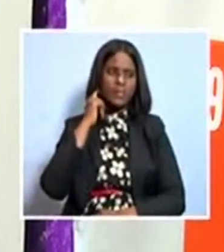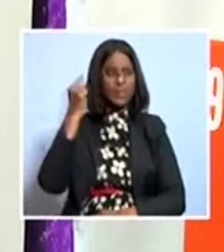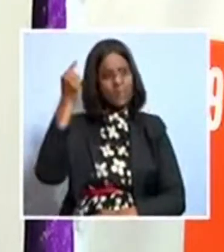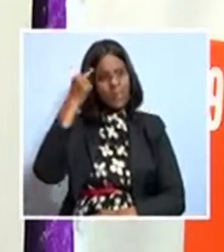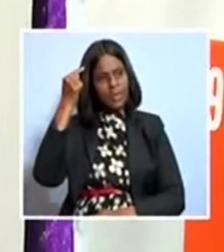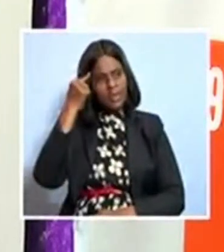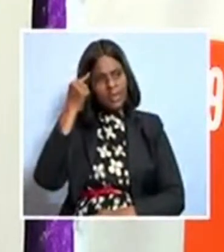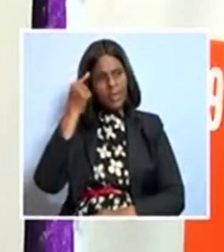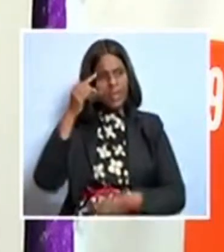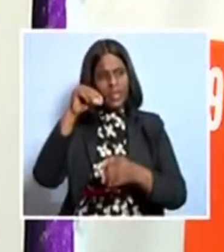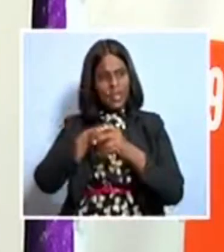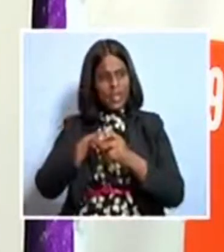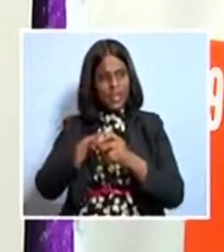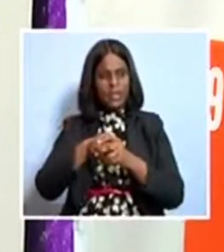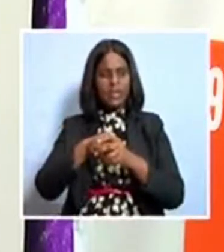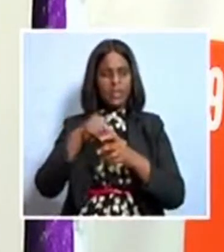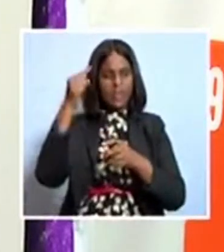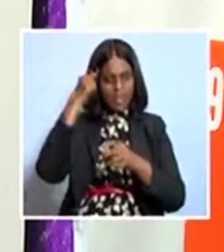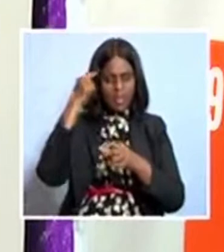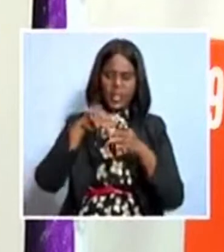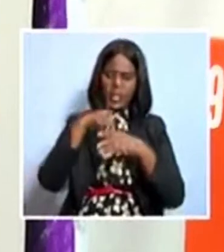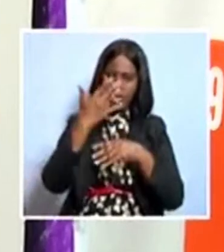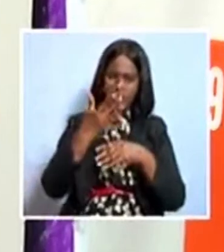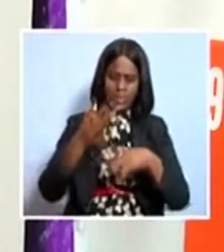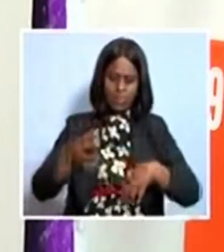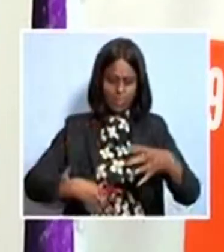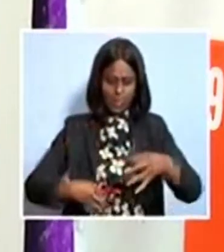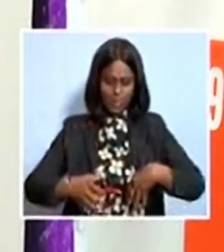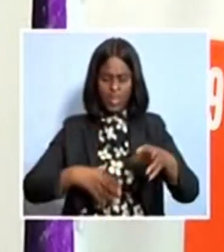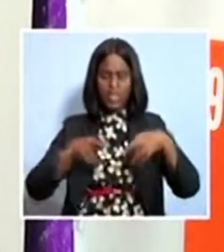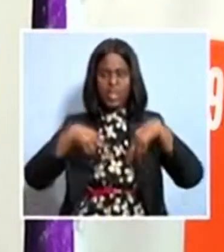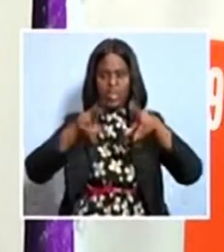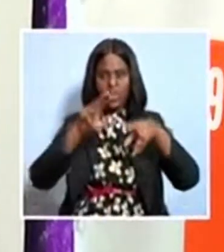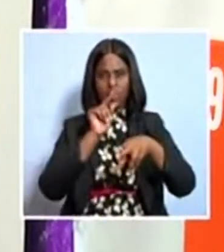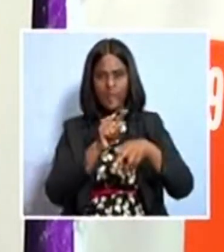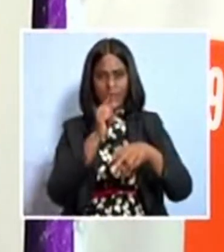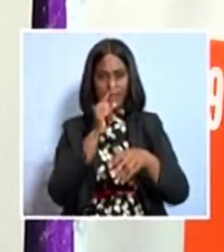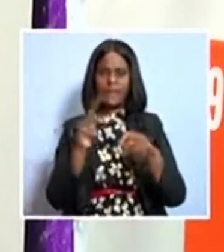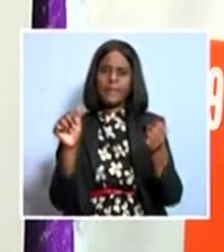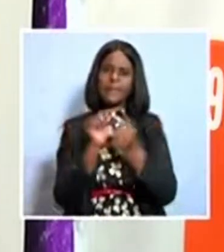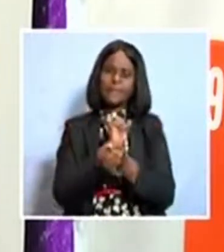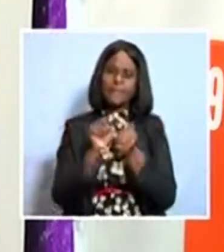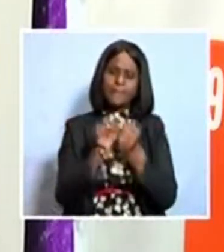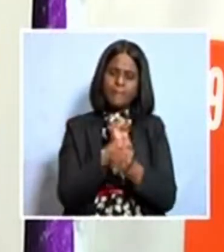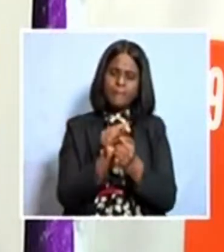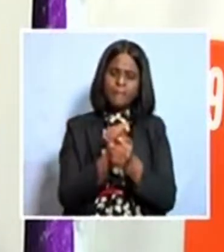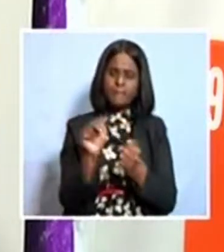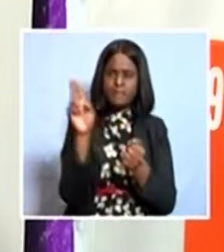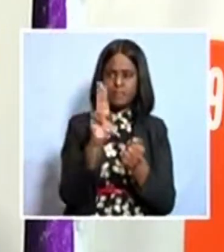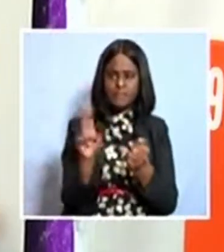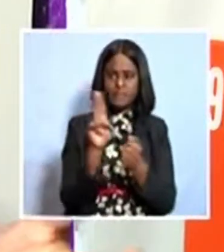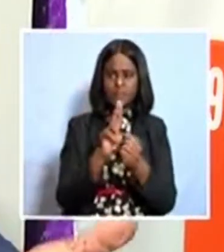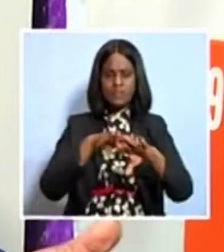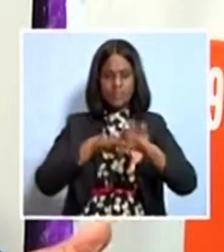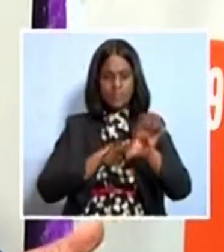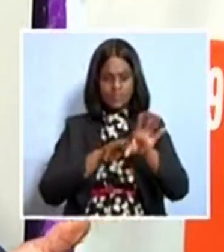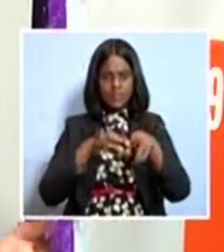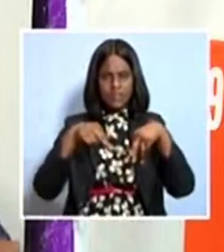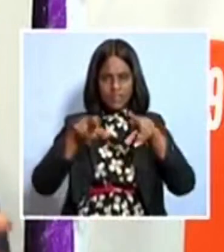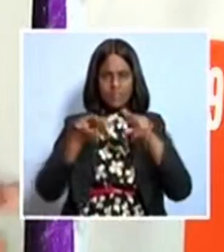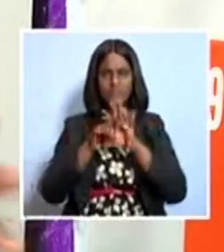government out complaining about the road infrastructure being destroyed by the haulage that we use on our Zambian